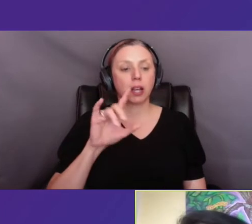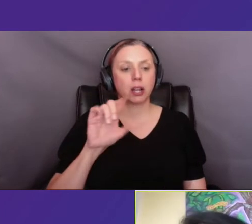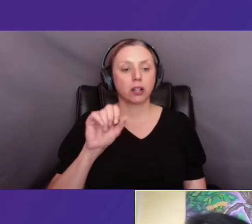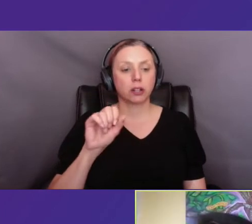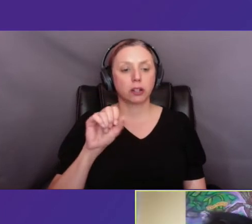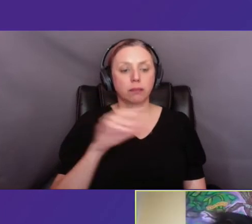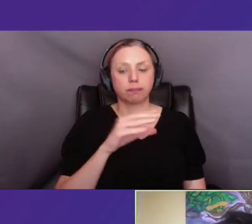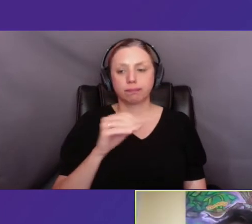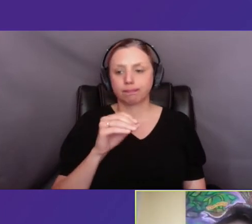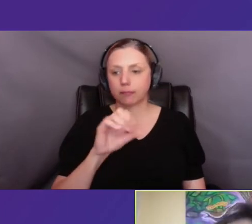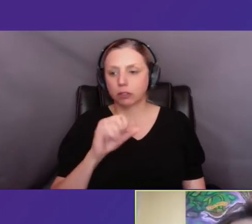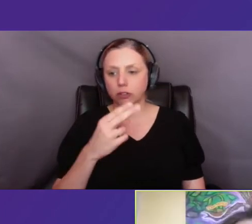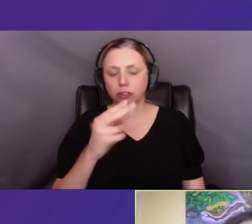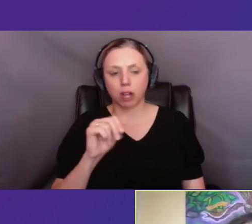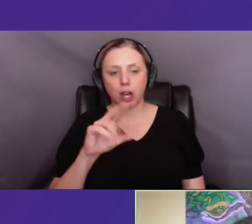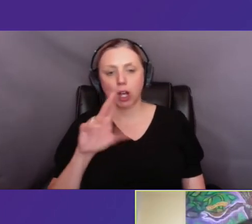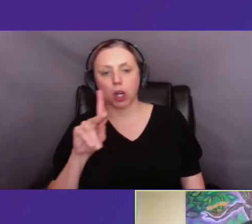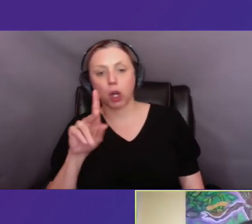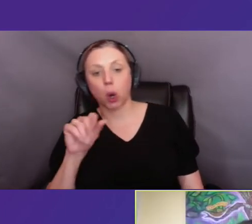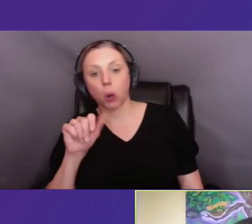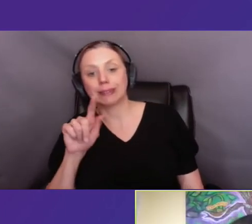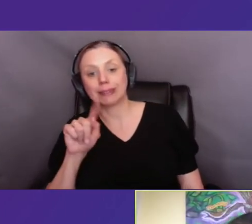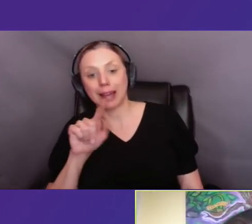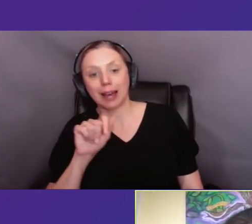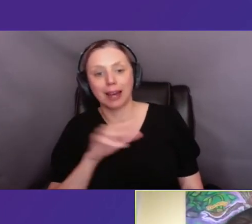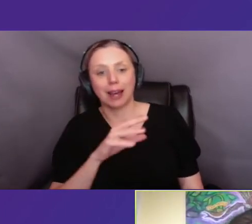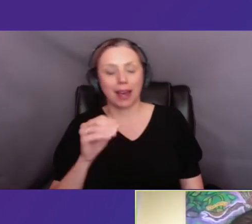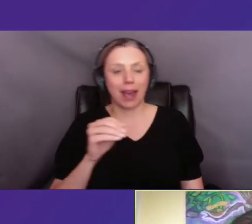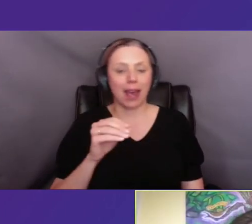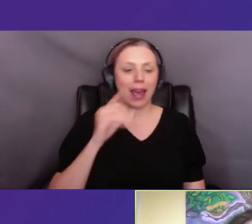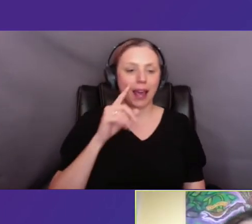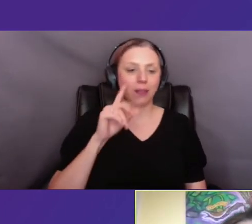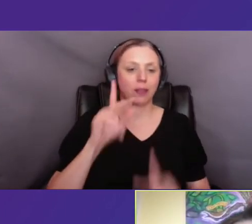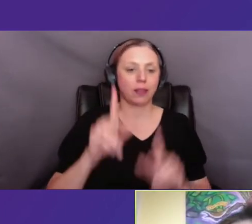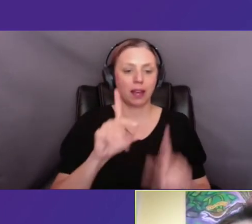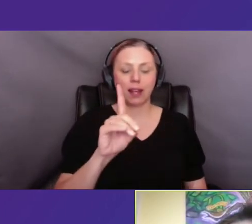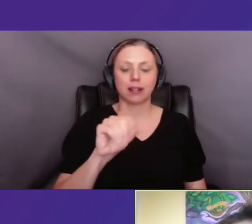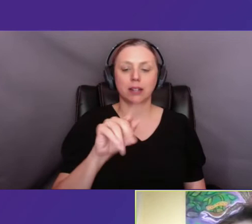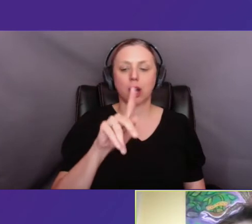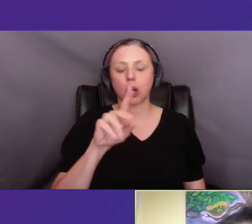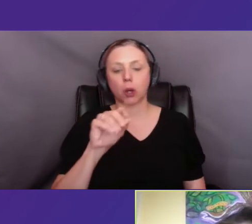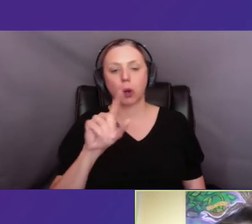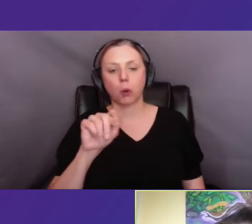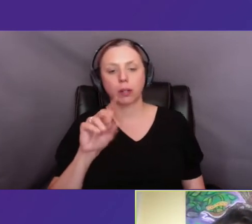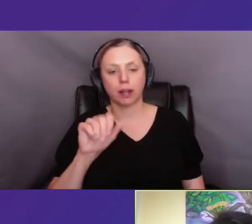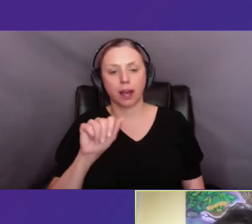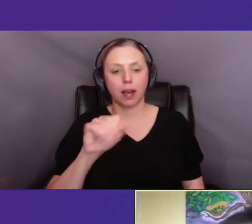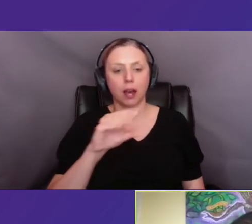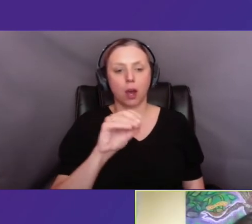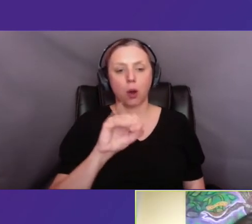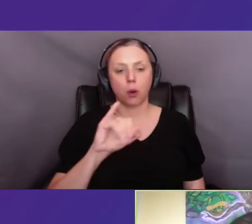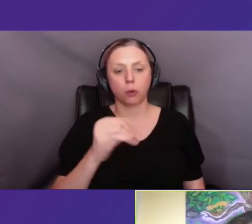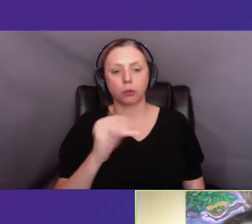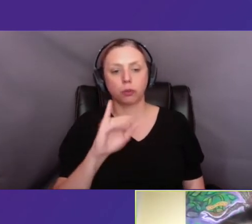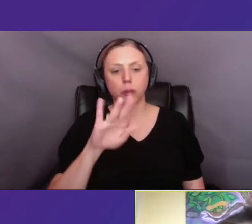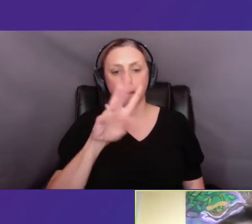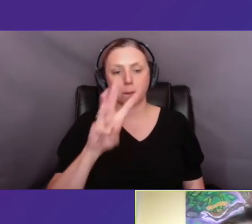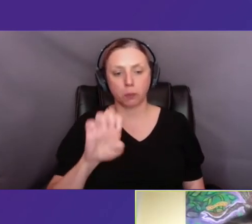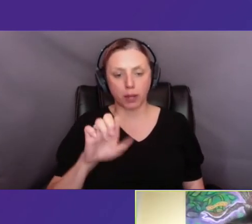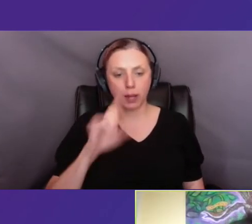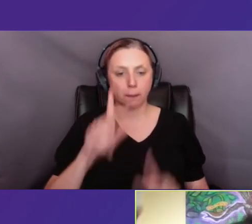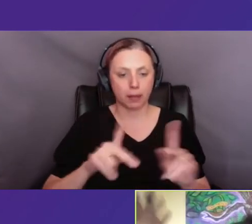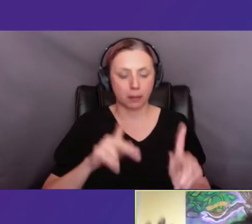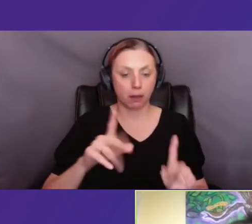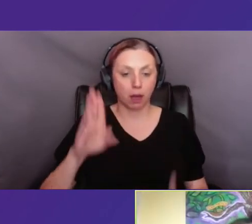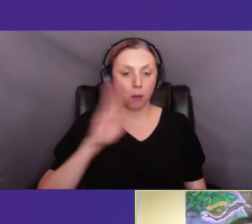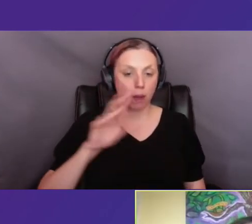peoples. I am a brown-skinned South Asian woman with black and white hair. I'm wearing